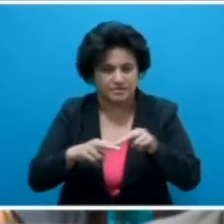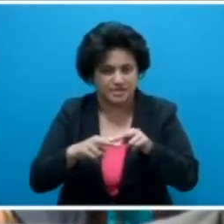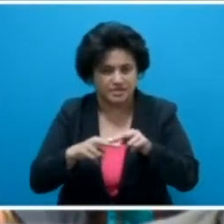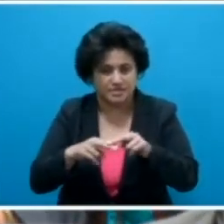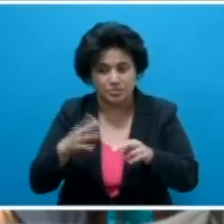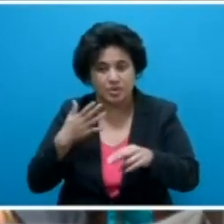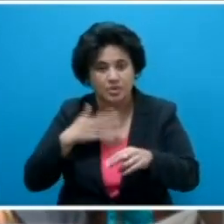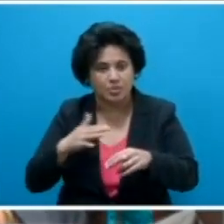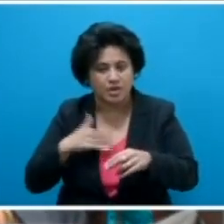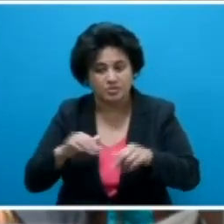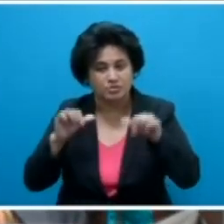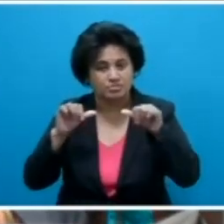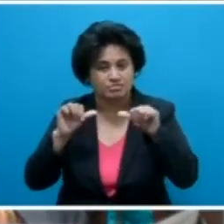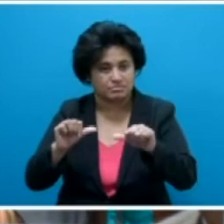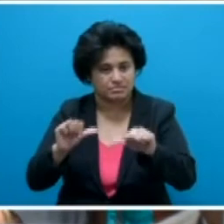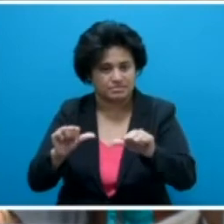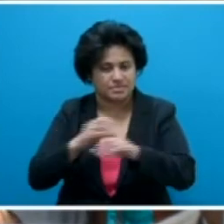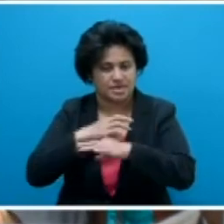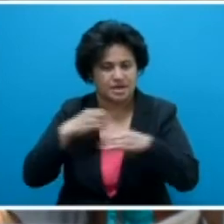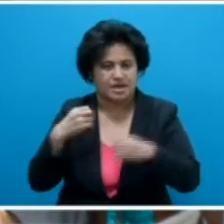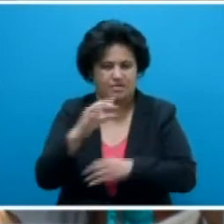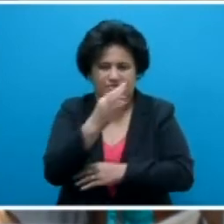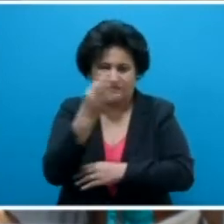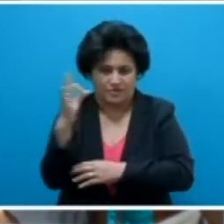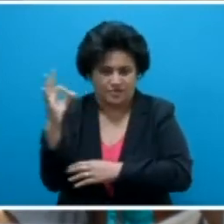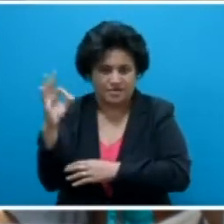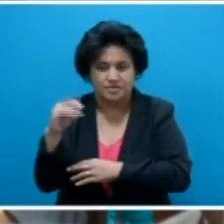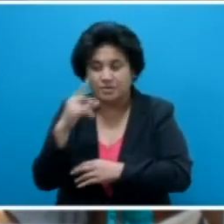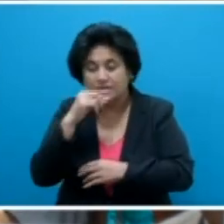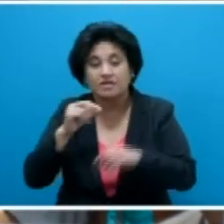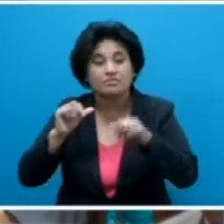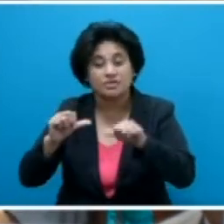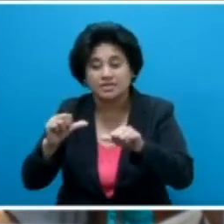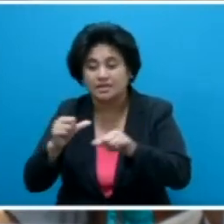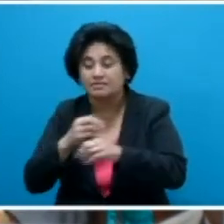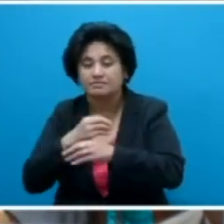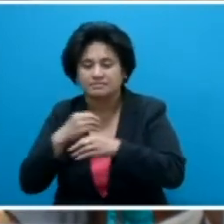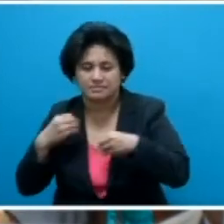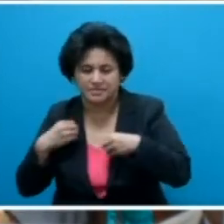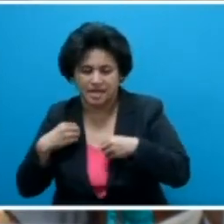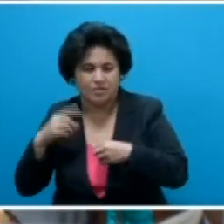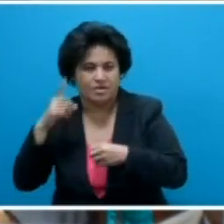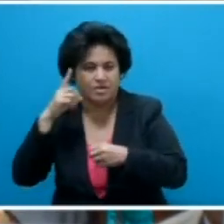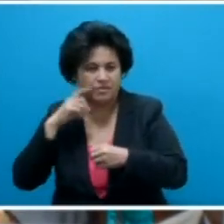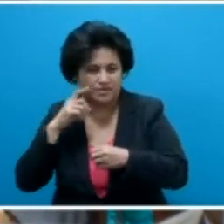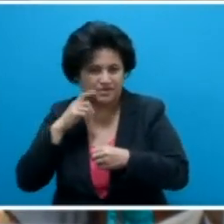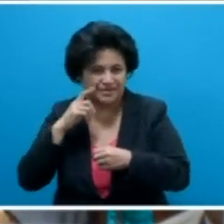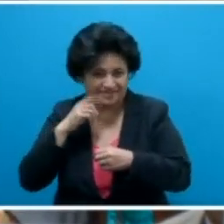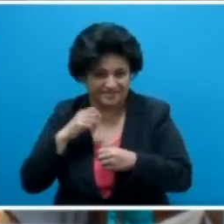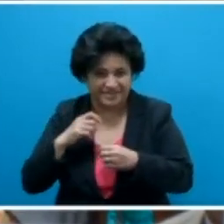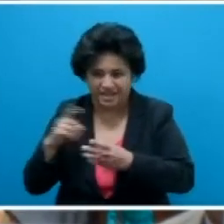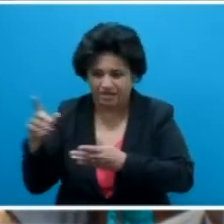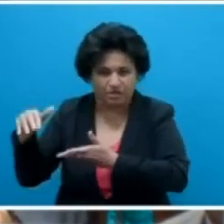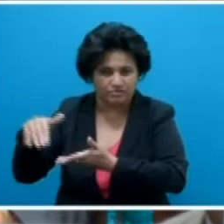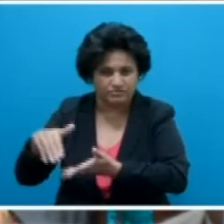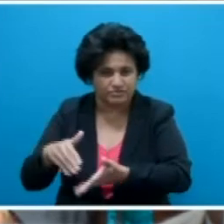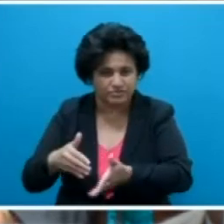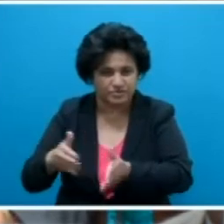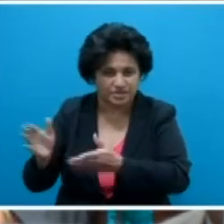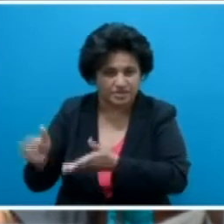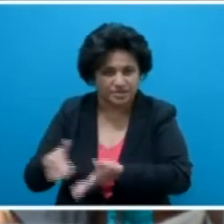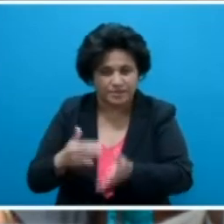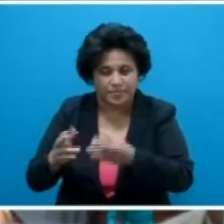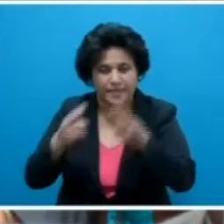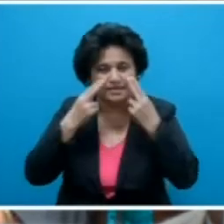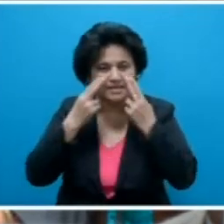forests, so they in turn could protect our water sources and biodiversity. Additionally, it is crucial that